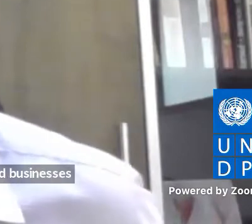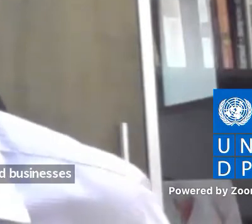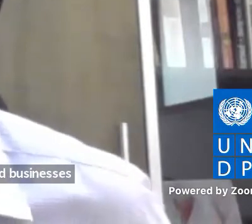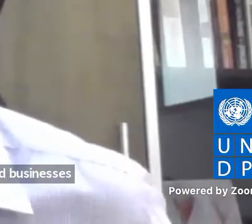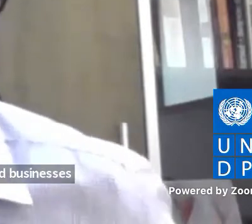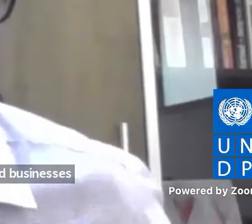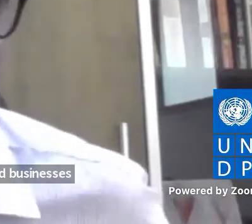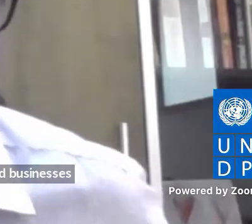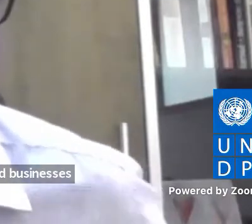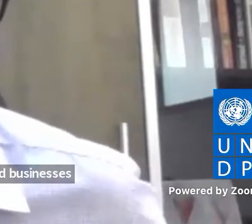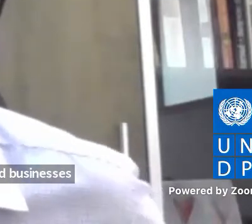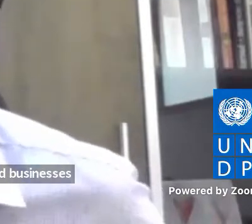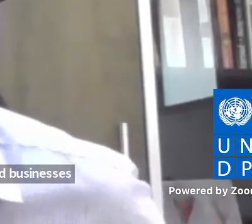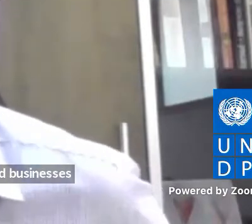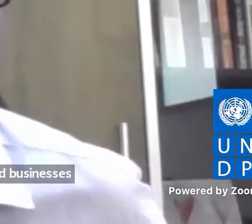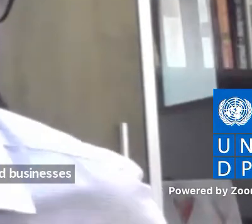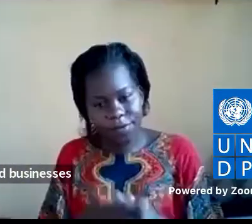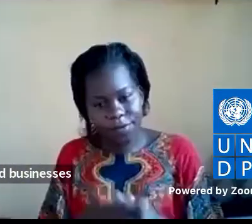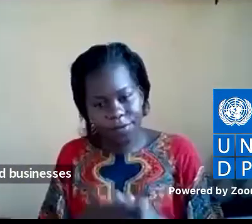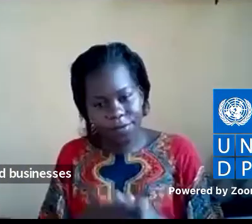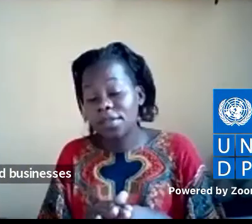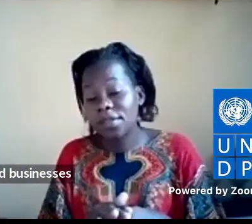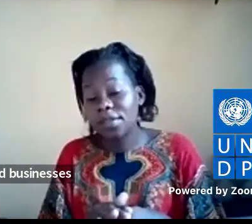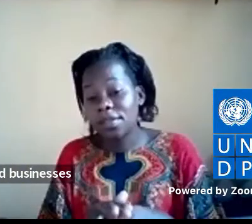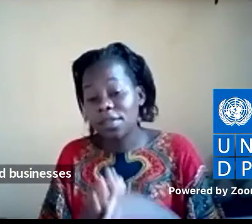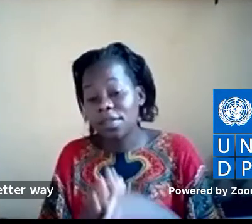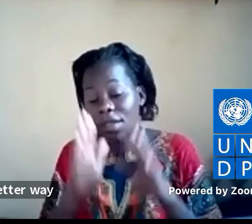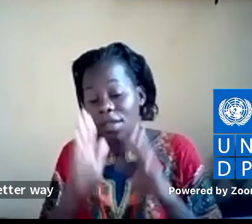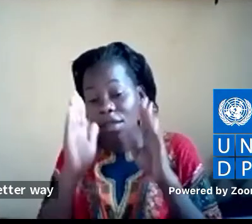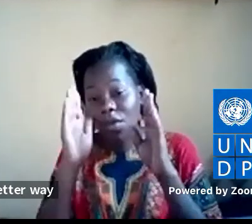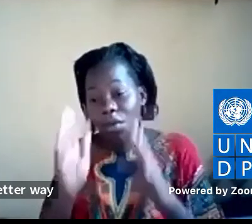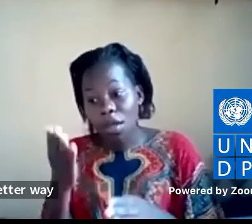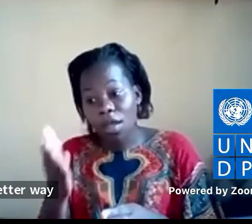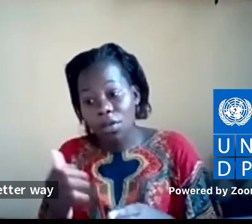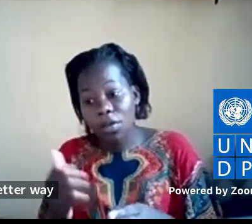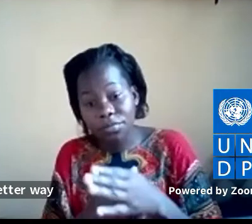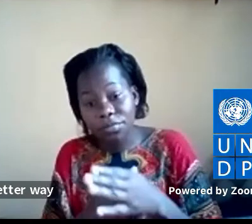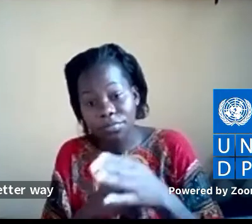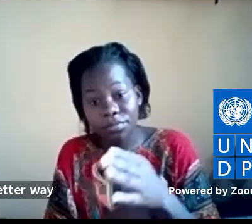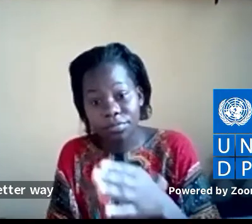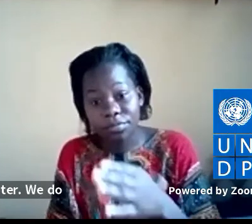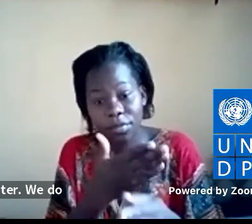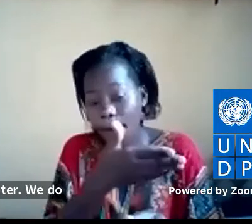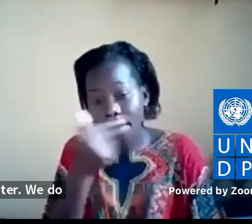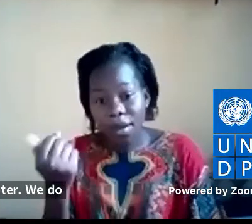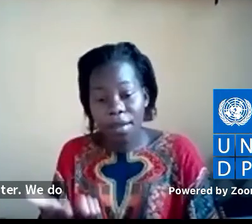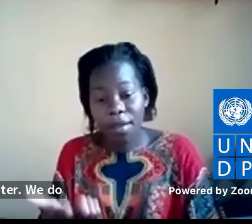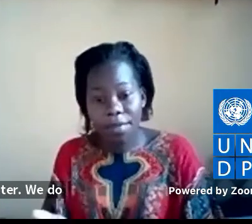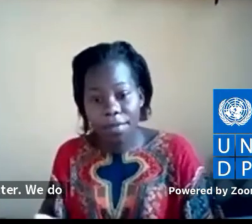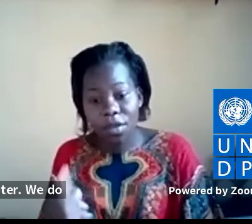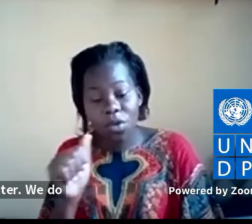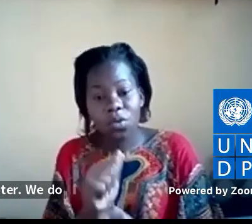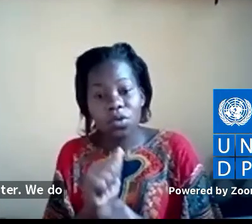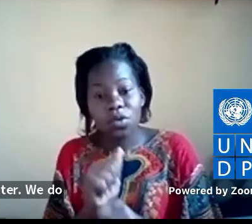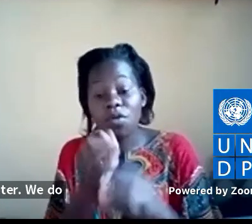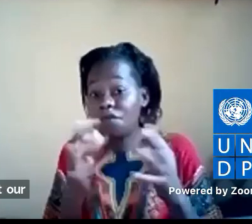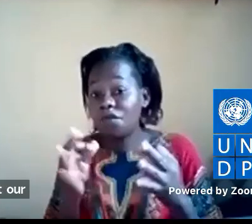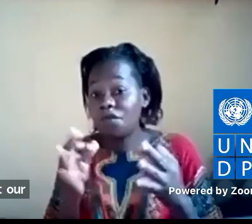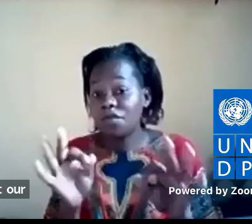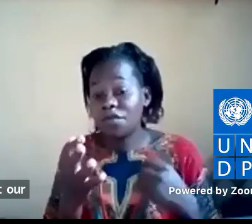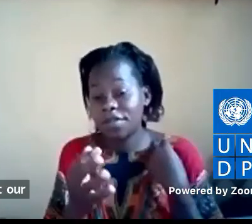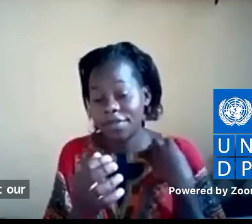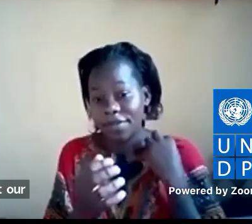purpose. We're here to support businesses to become better. We do this free of charge, by the way. If I tell you that our program costs